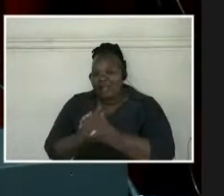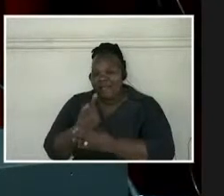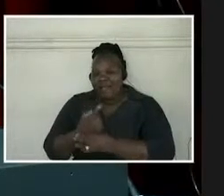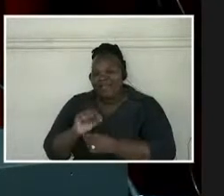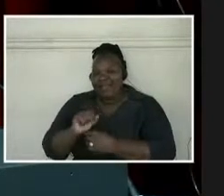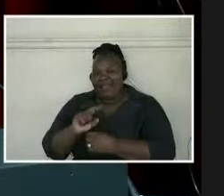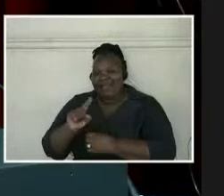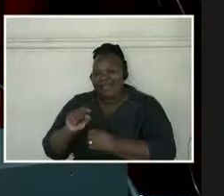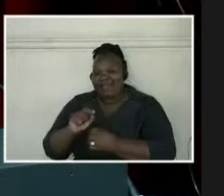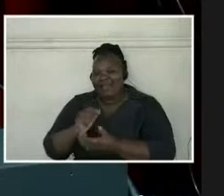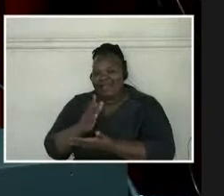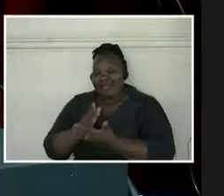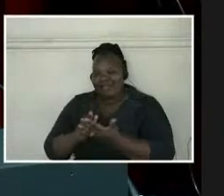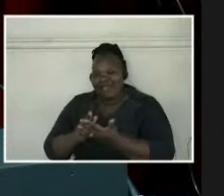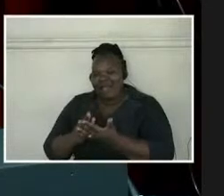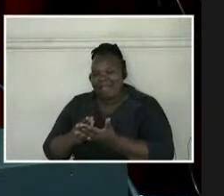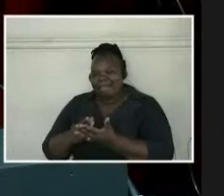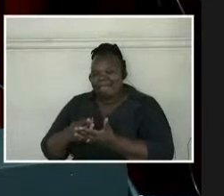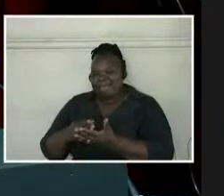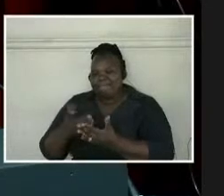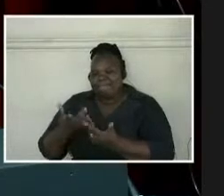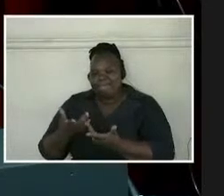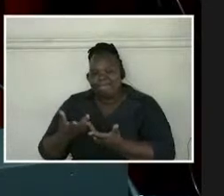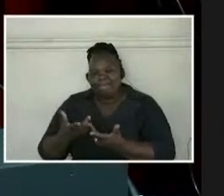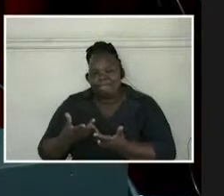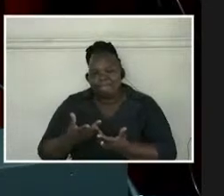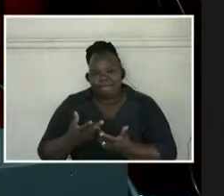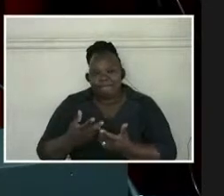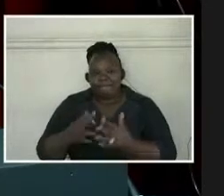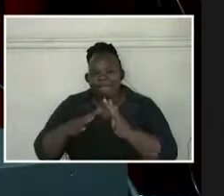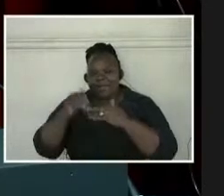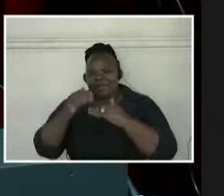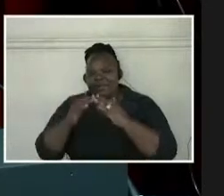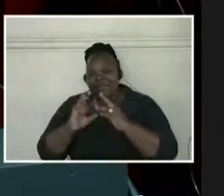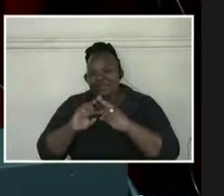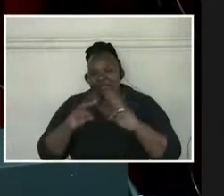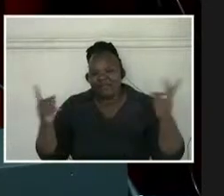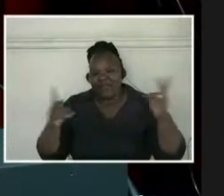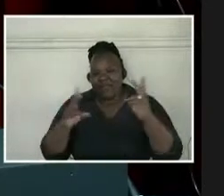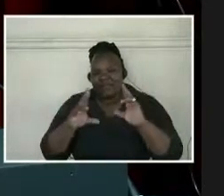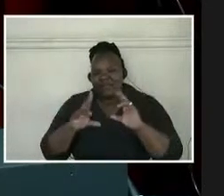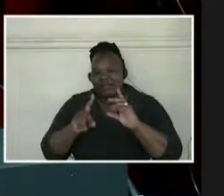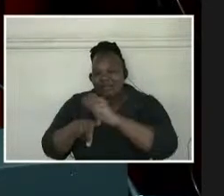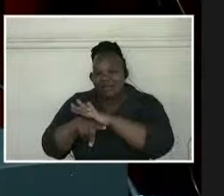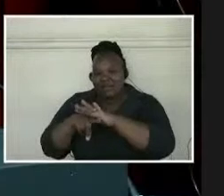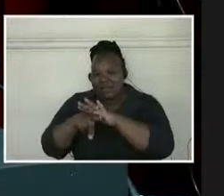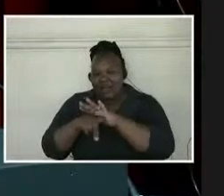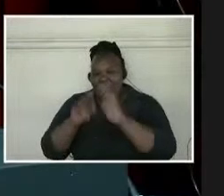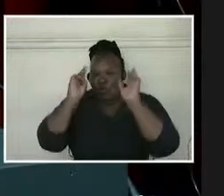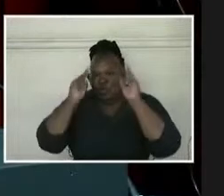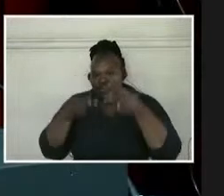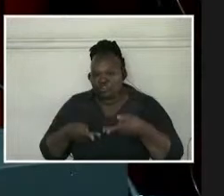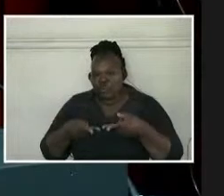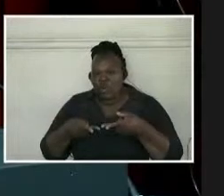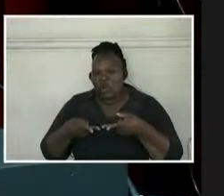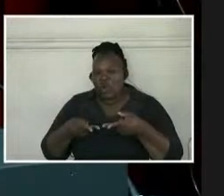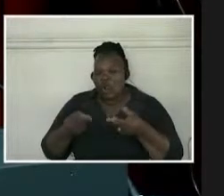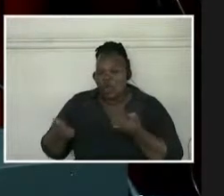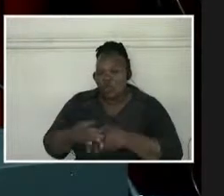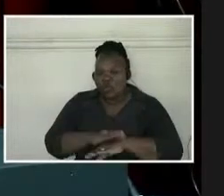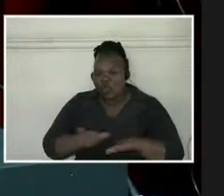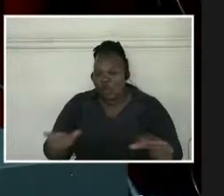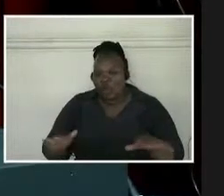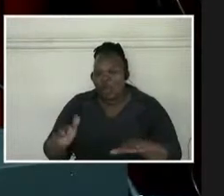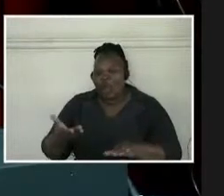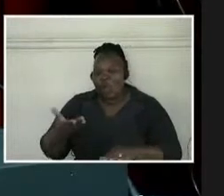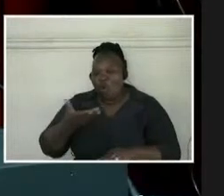facilities in different districts in the past two weeks we buried miss nobusce kumerte an